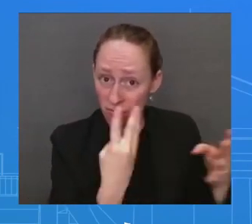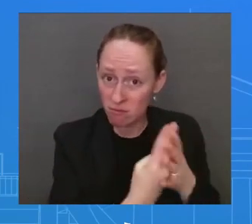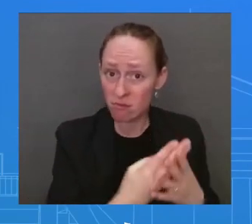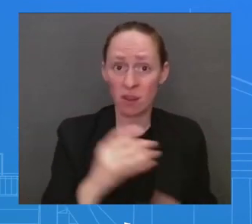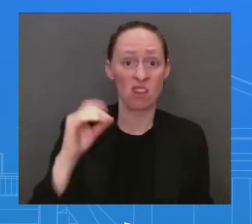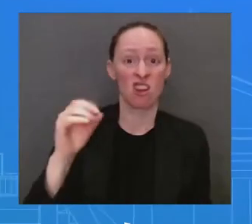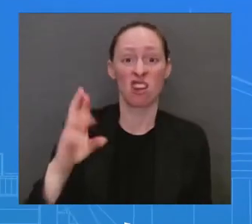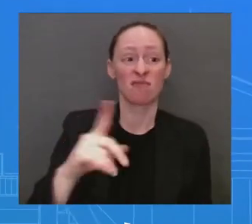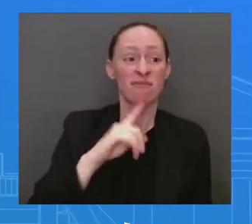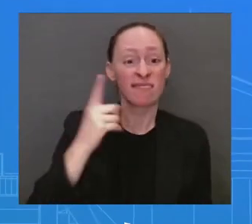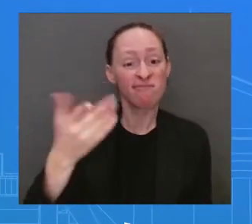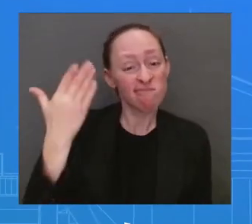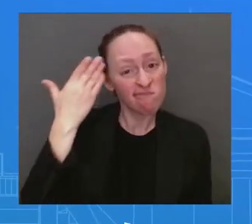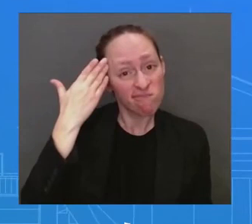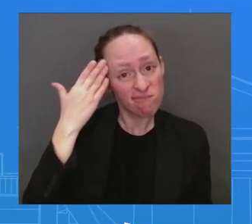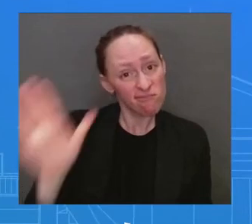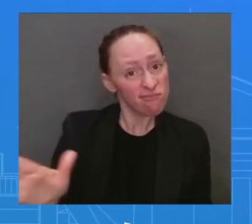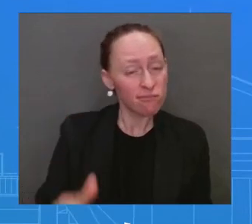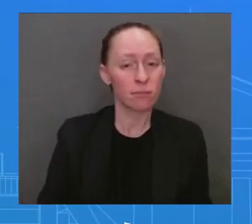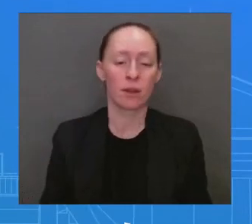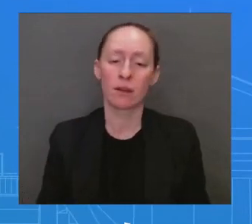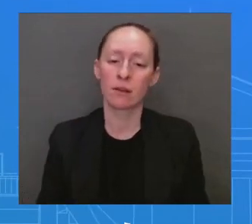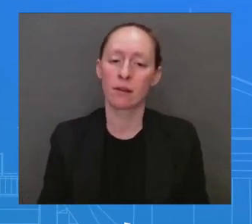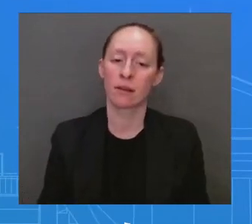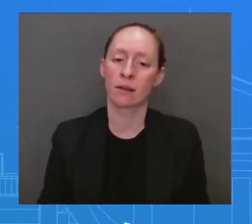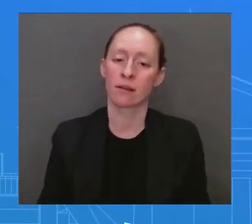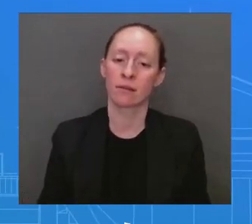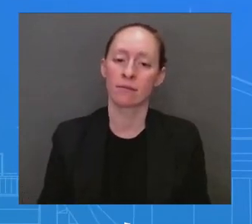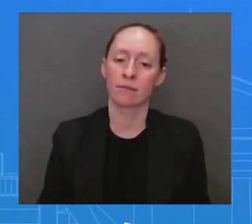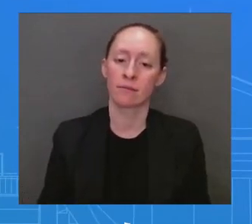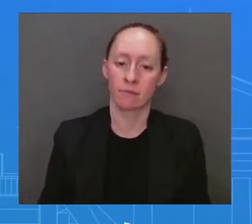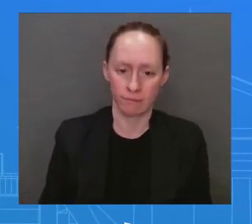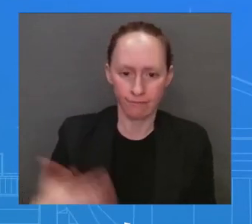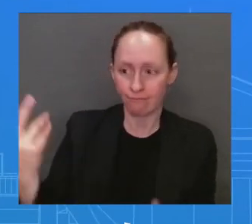No, the fact that they're unaccounted for means we truly don't know.